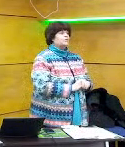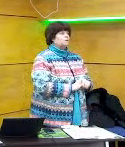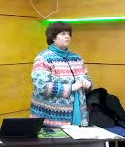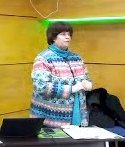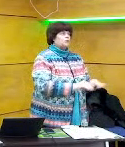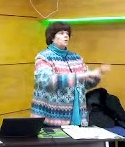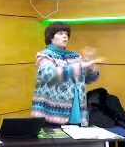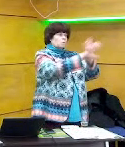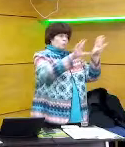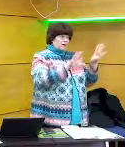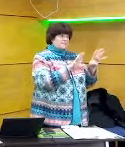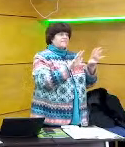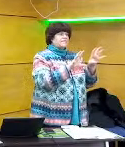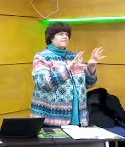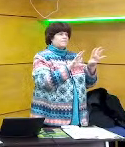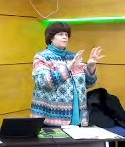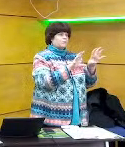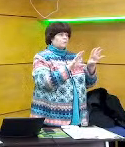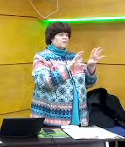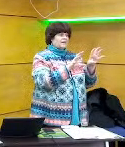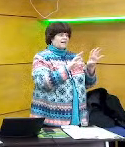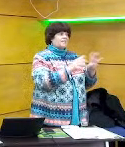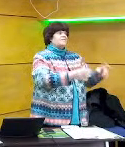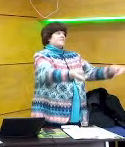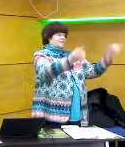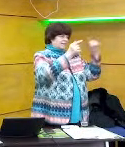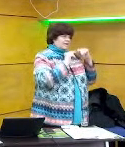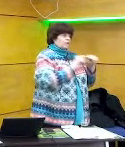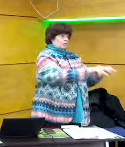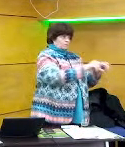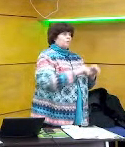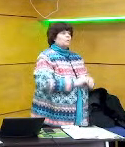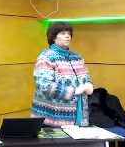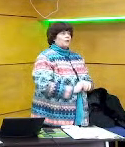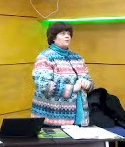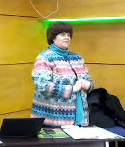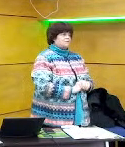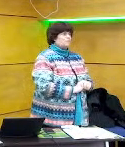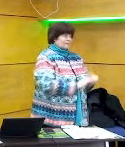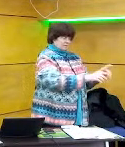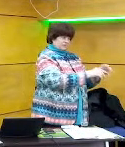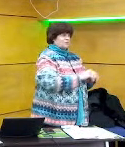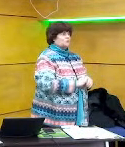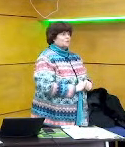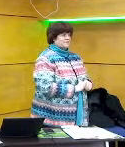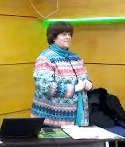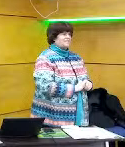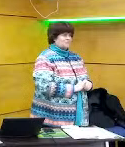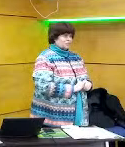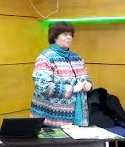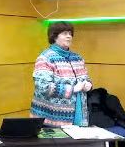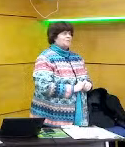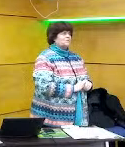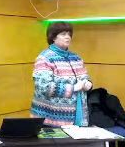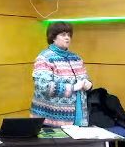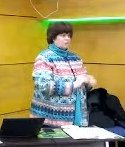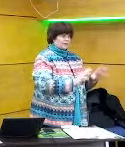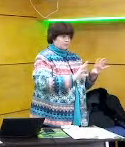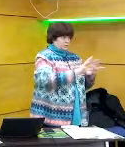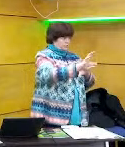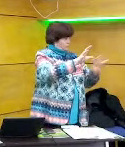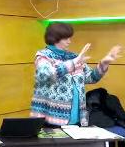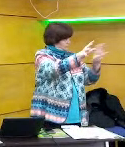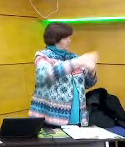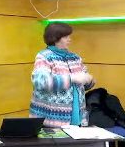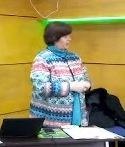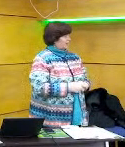you, so if you're wanting to get something organized, we will route the email to Christine and she'll be able to respond